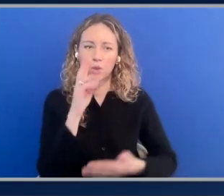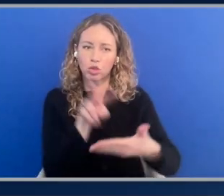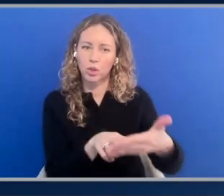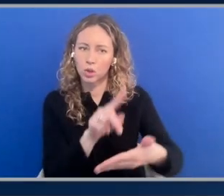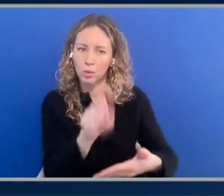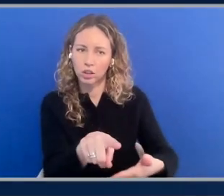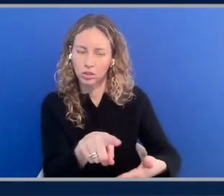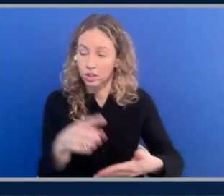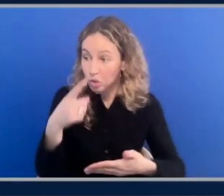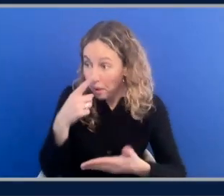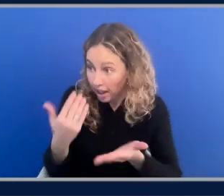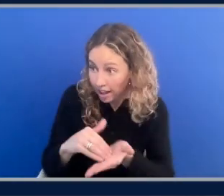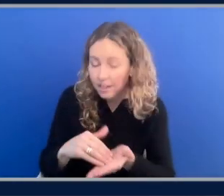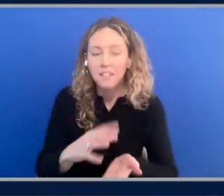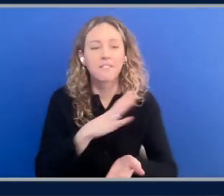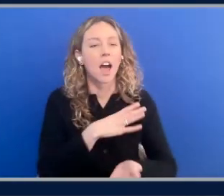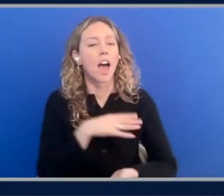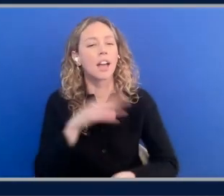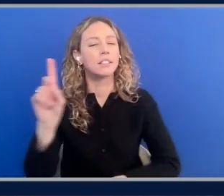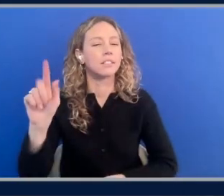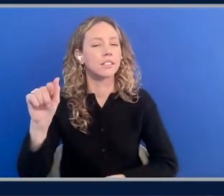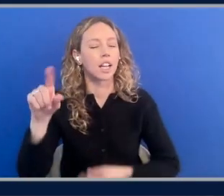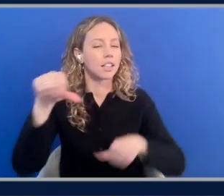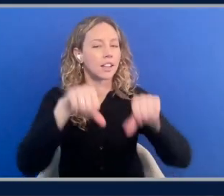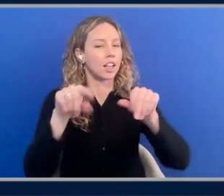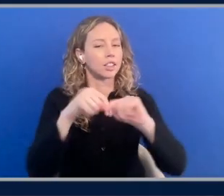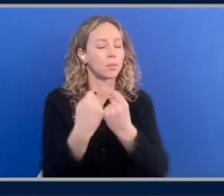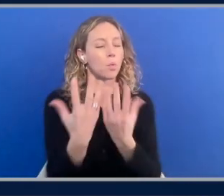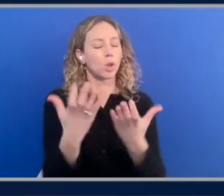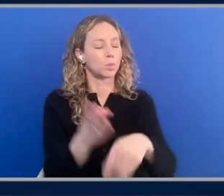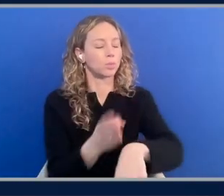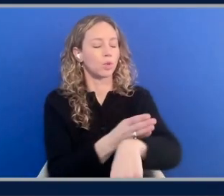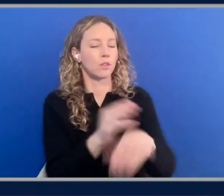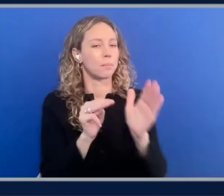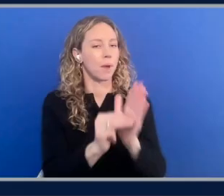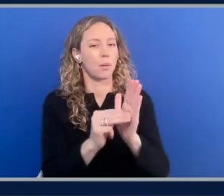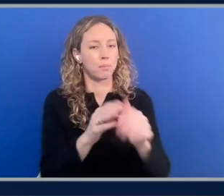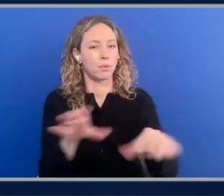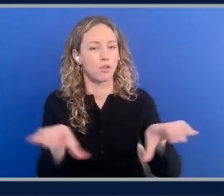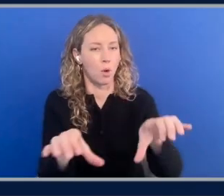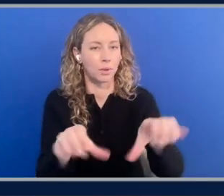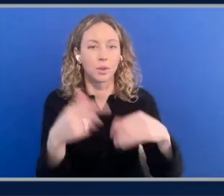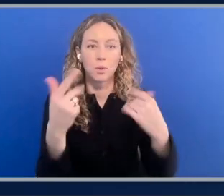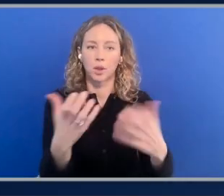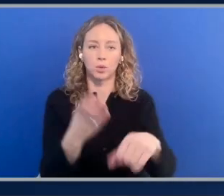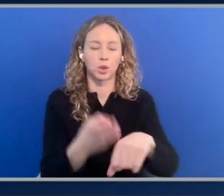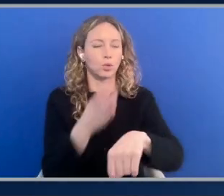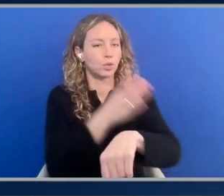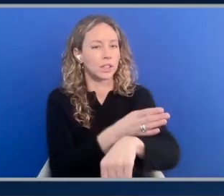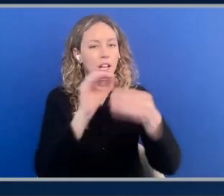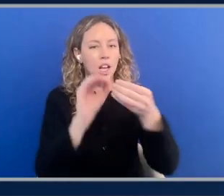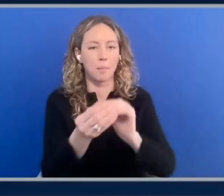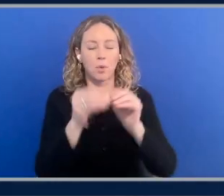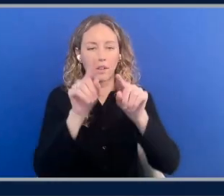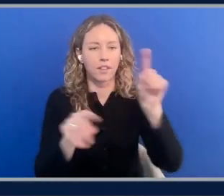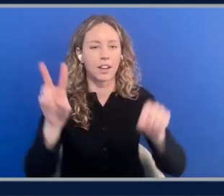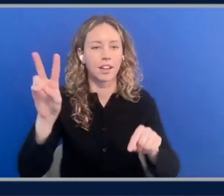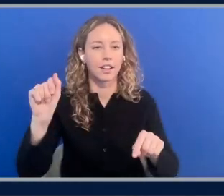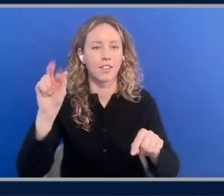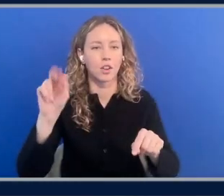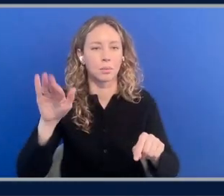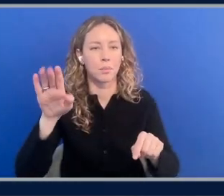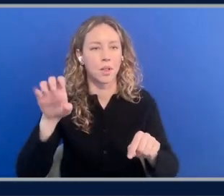Yeah, of course. Okay, a data science team wants to improve a model's performance. The data science team wants to increase the number of variables in the training set